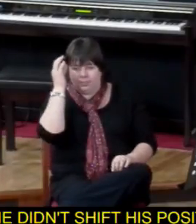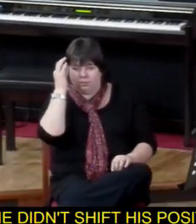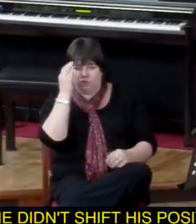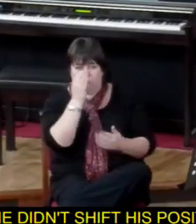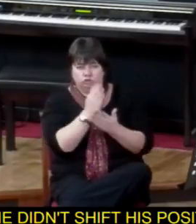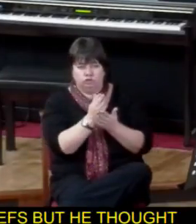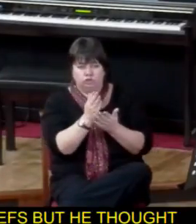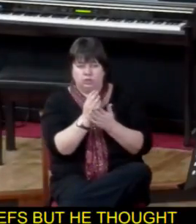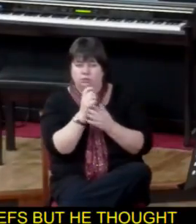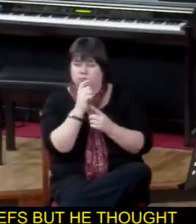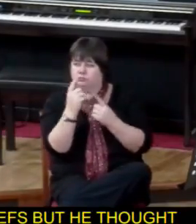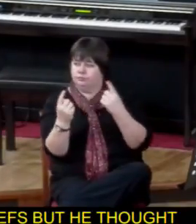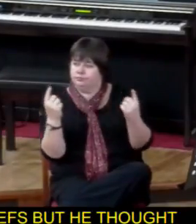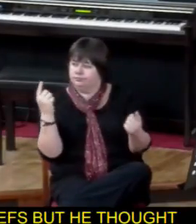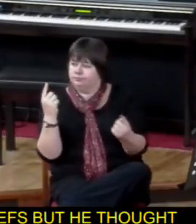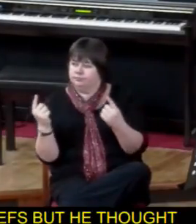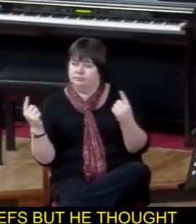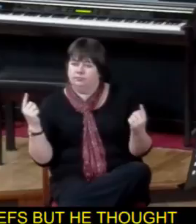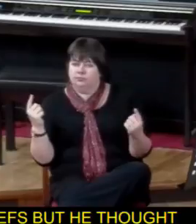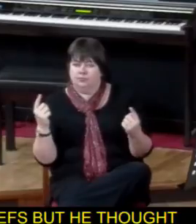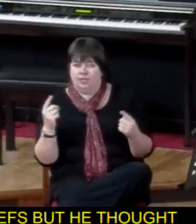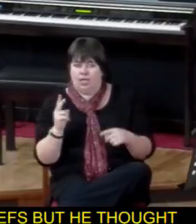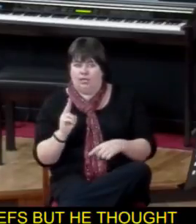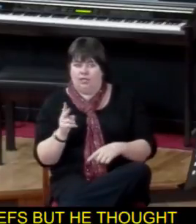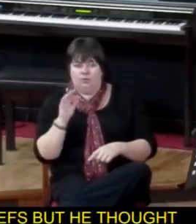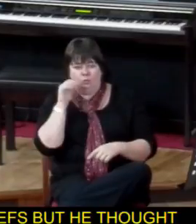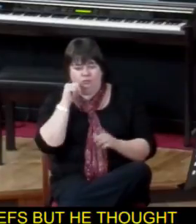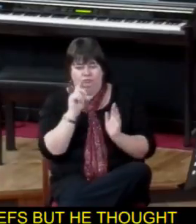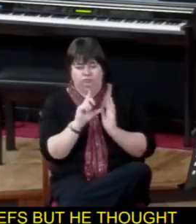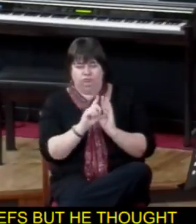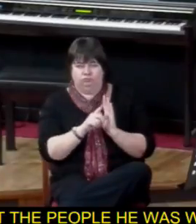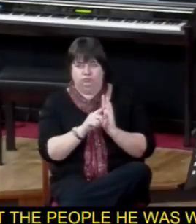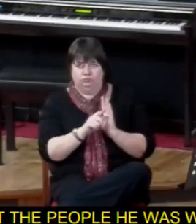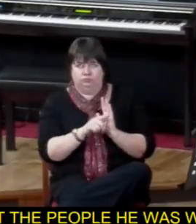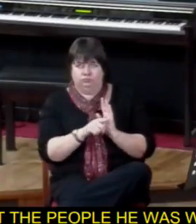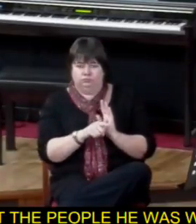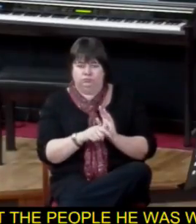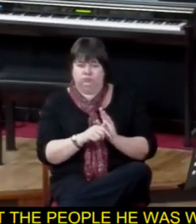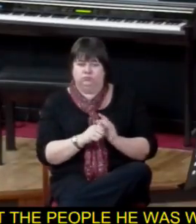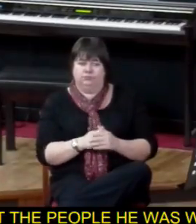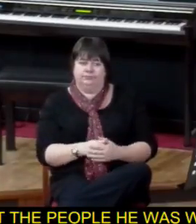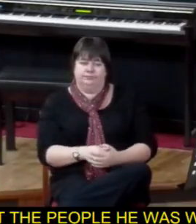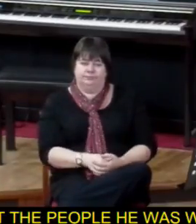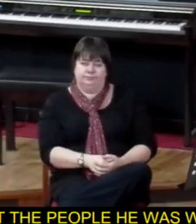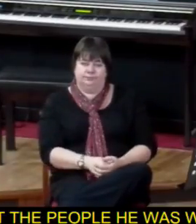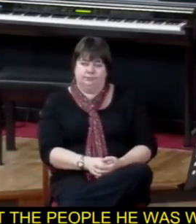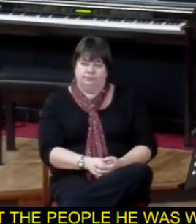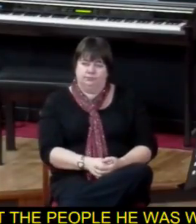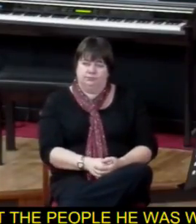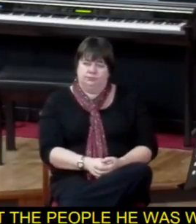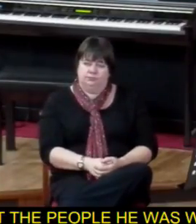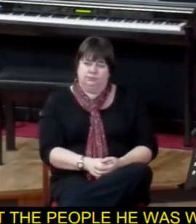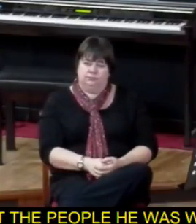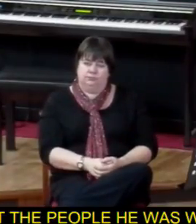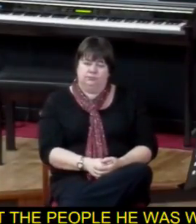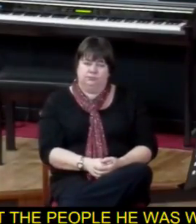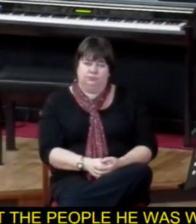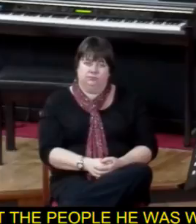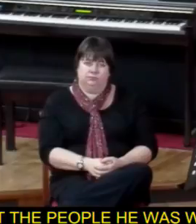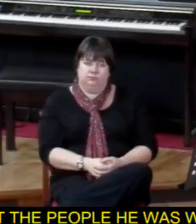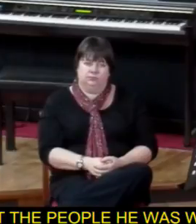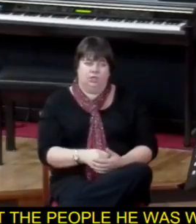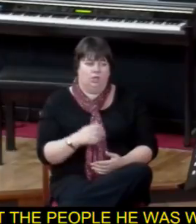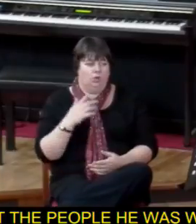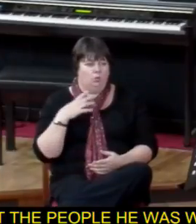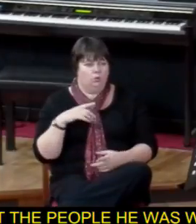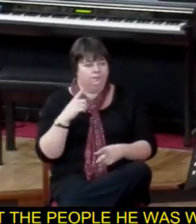you. Again, the clock will be on you in just a moment or two, and I want you to